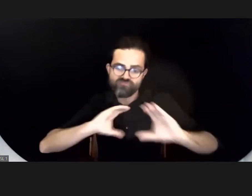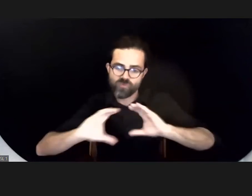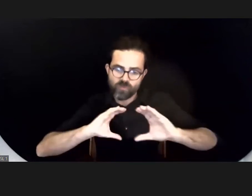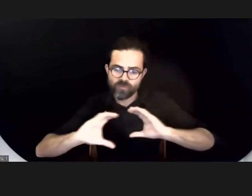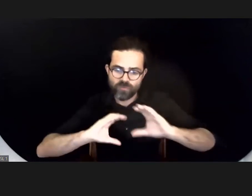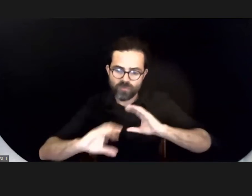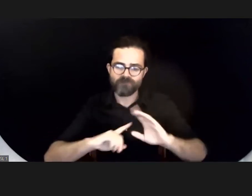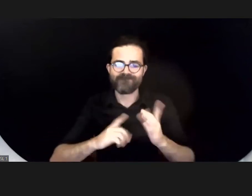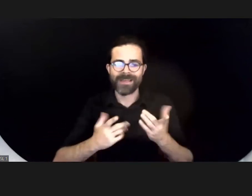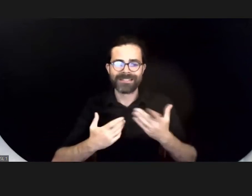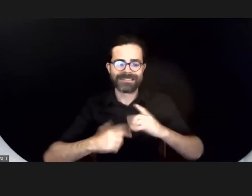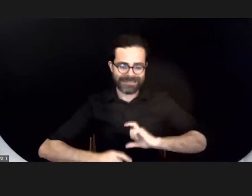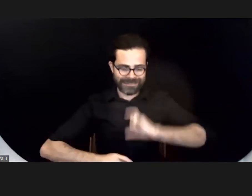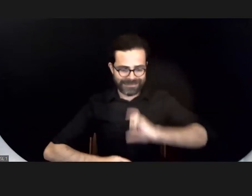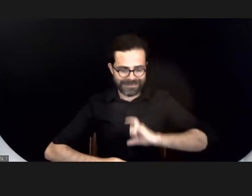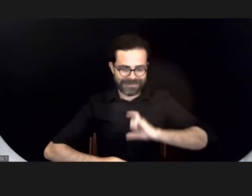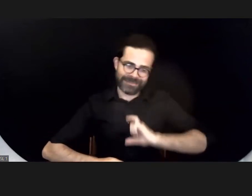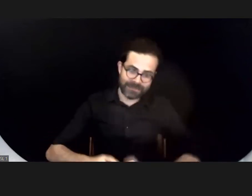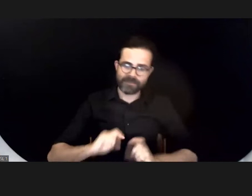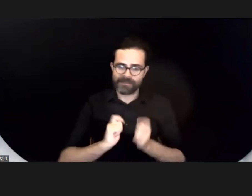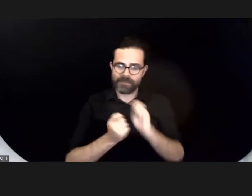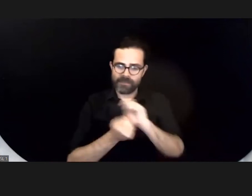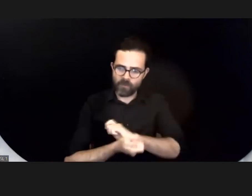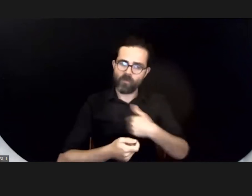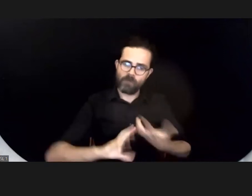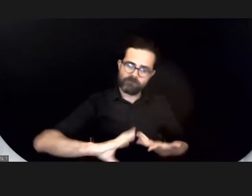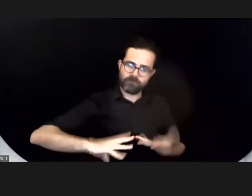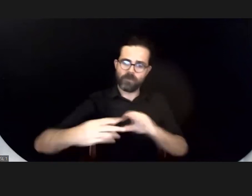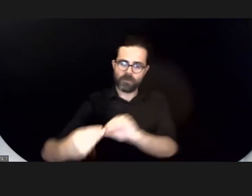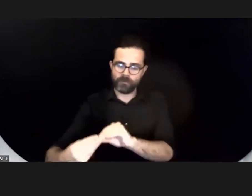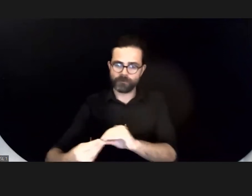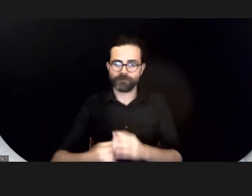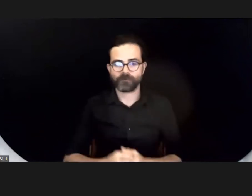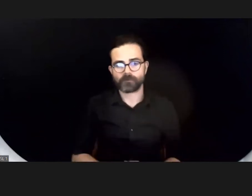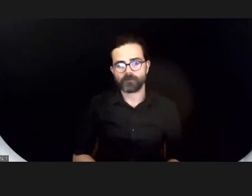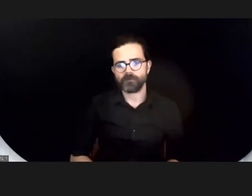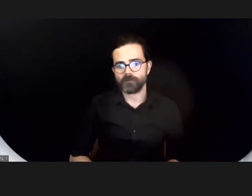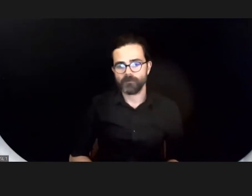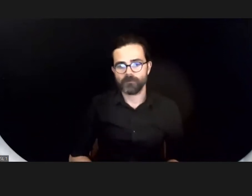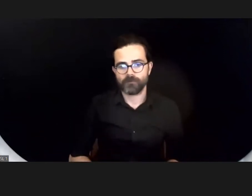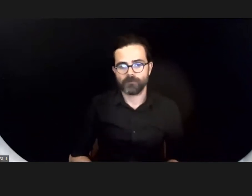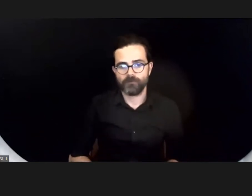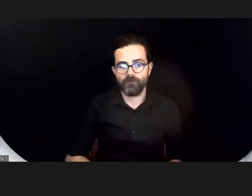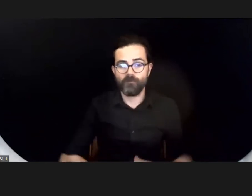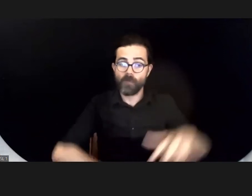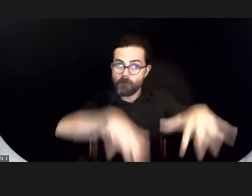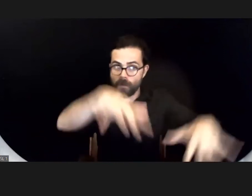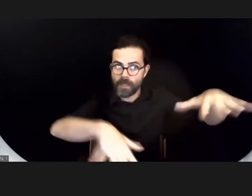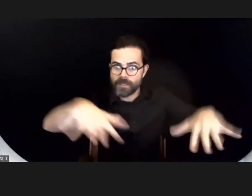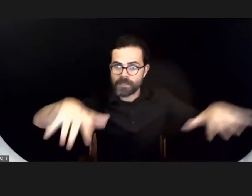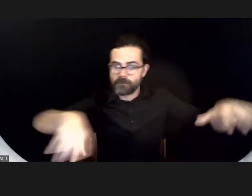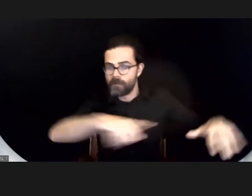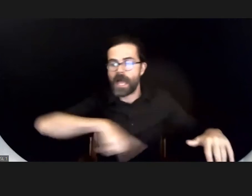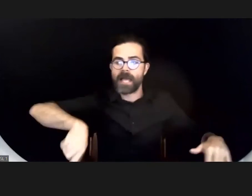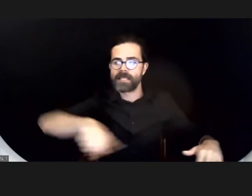must to adapt to them. This paradigm allows us to open up the spectrum